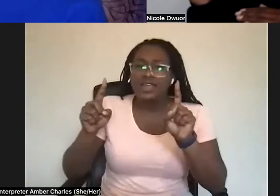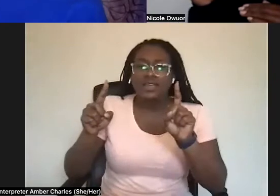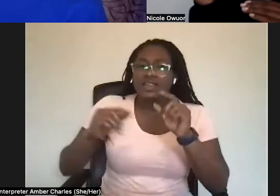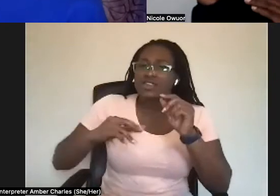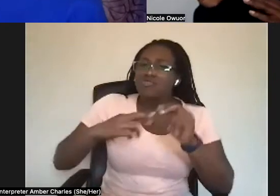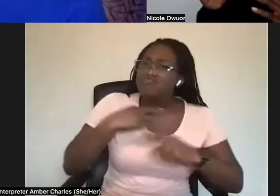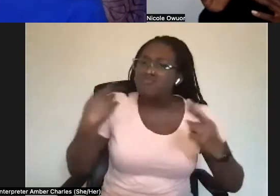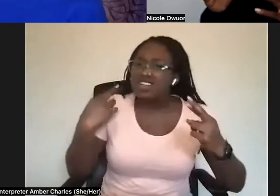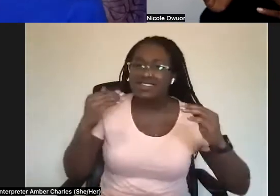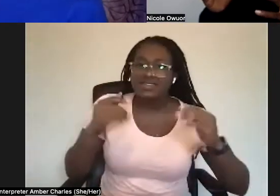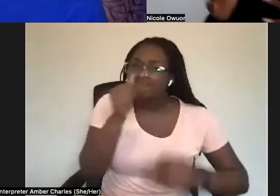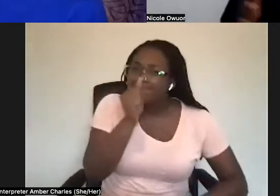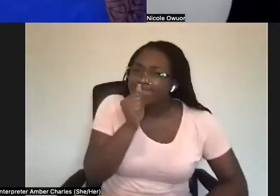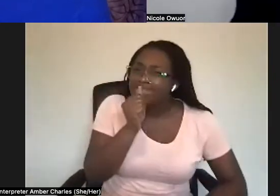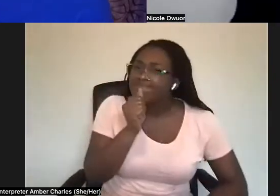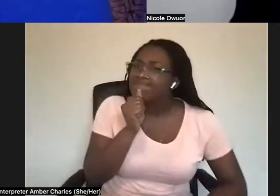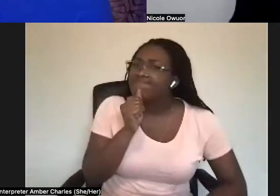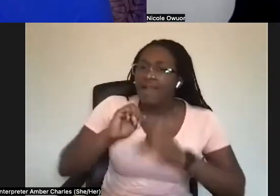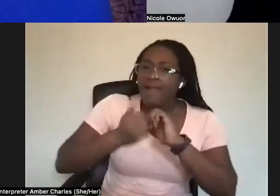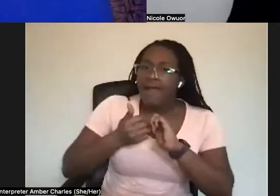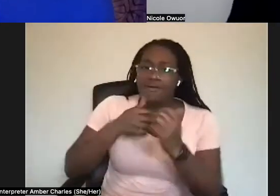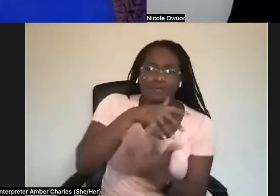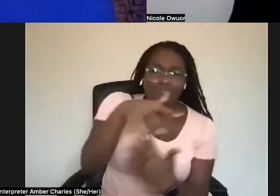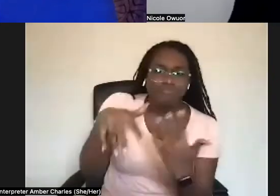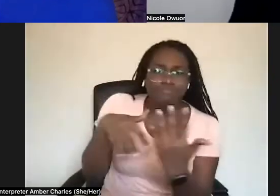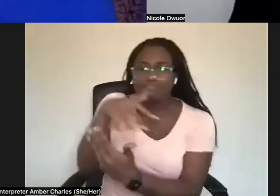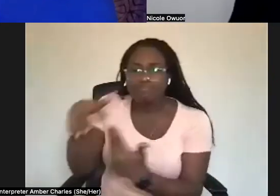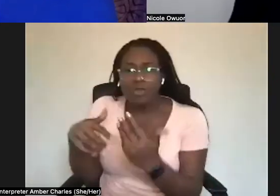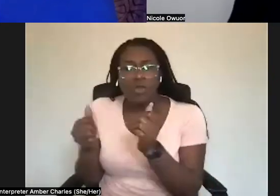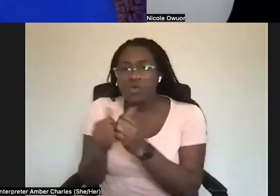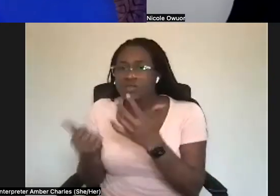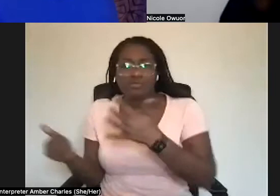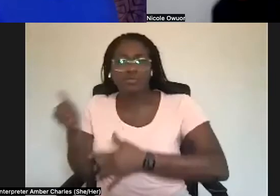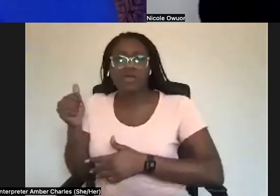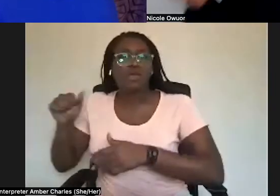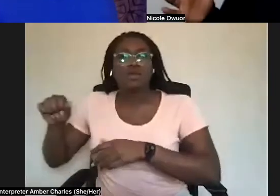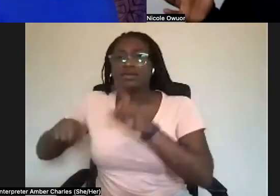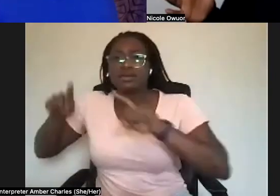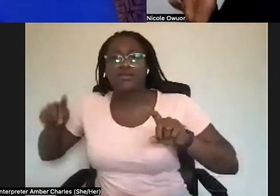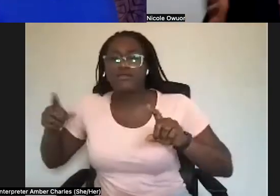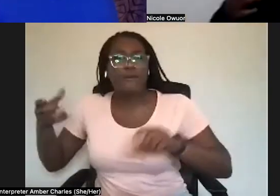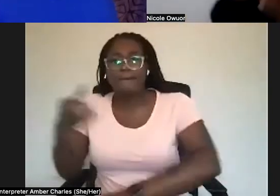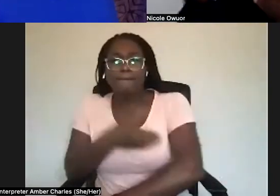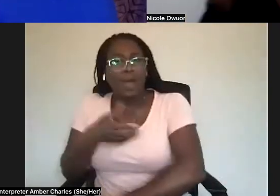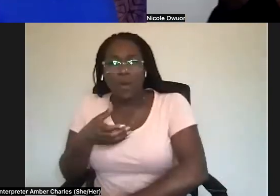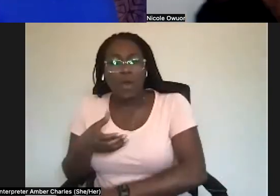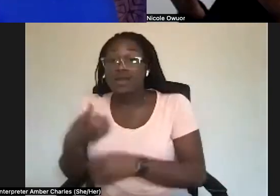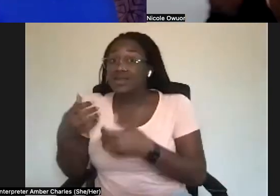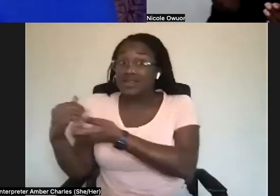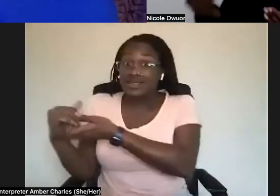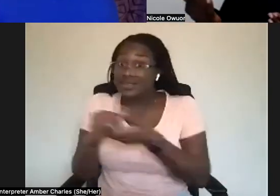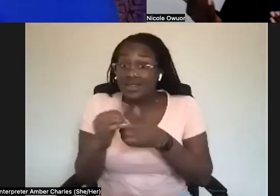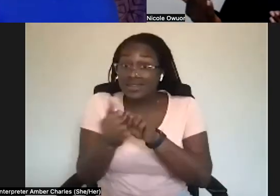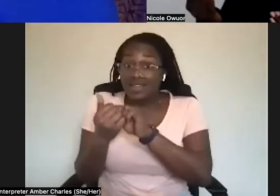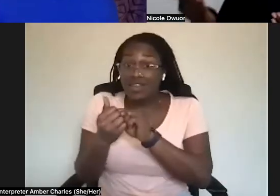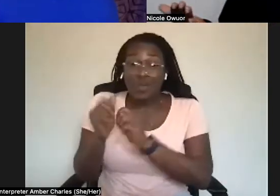how we interact with the powers that be. And together, we can loan